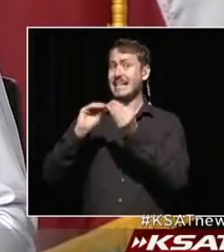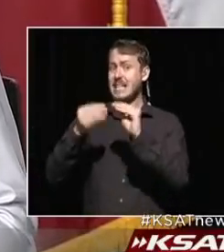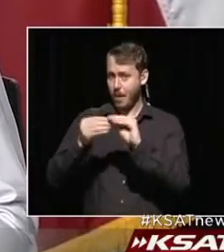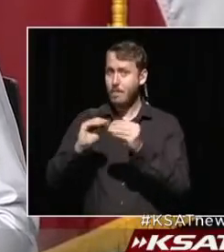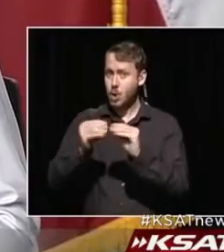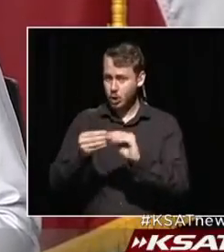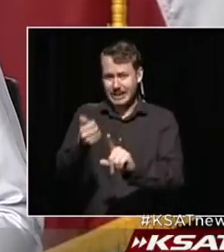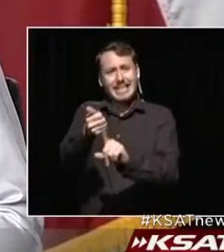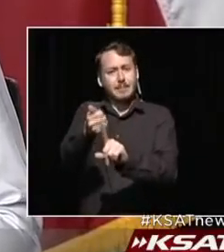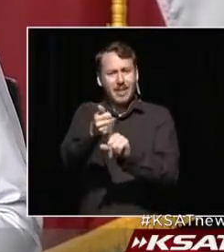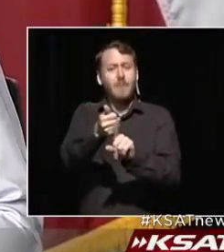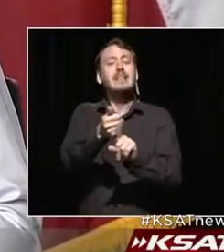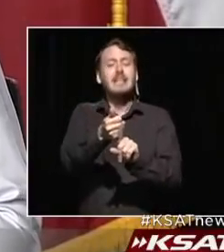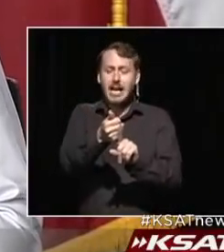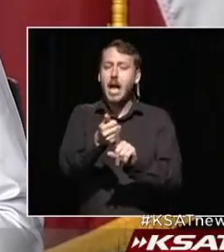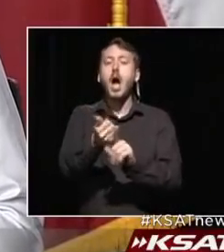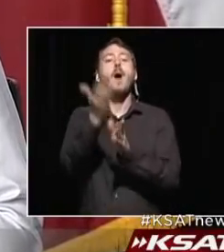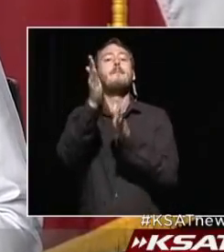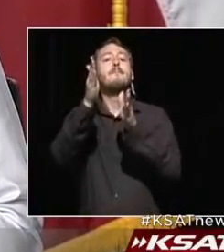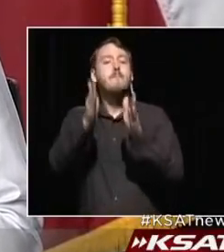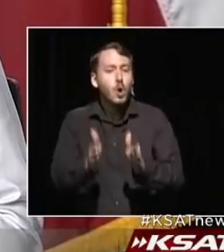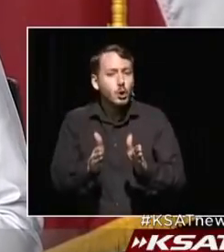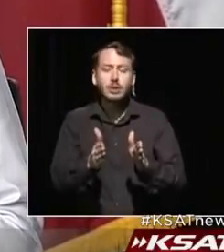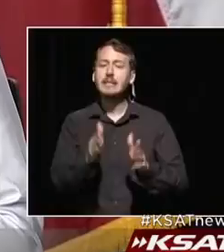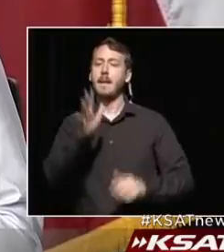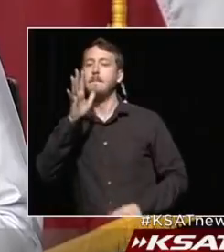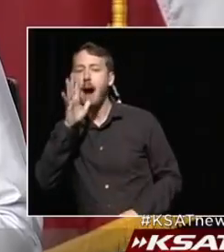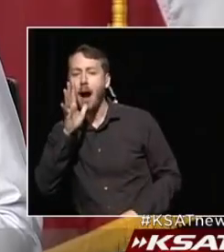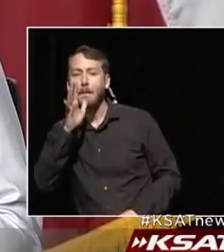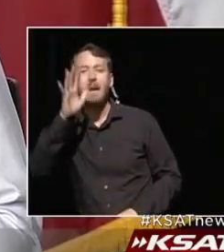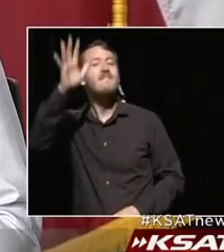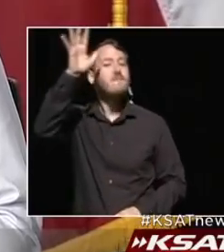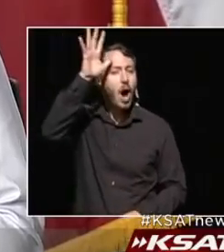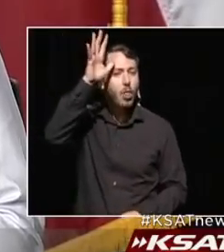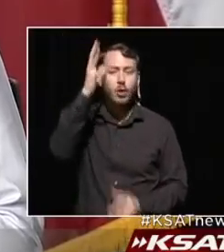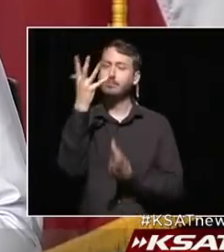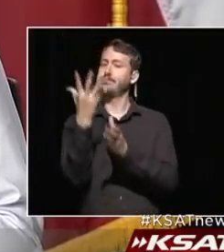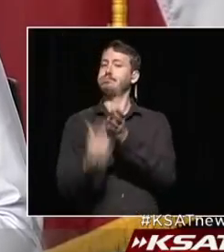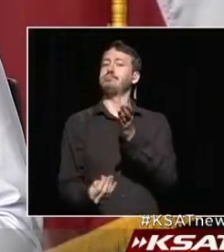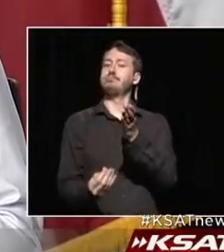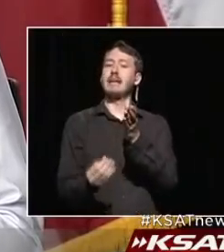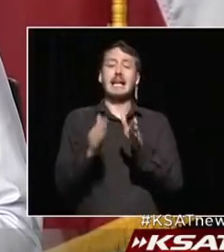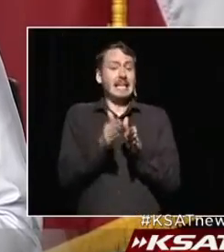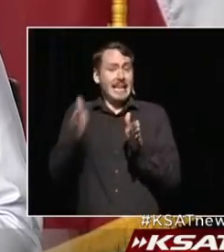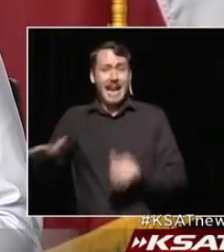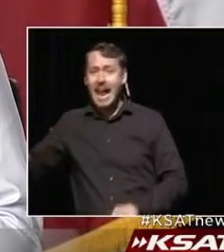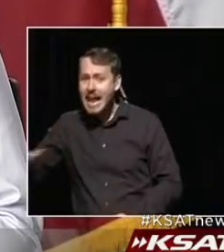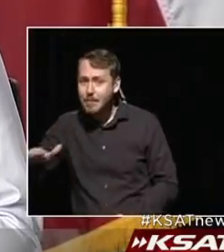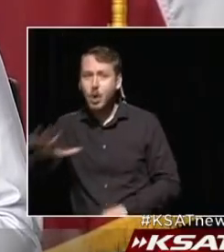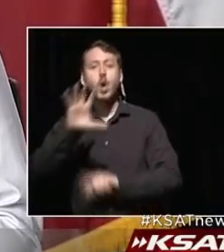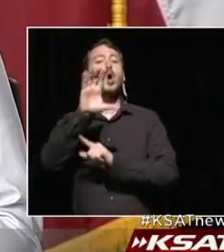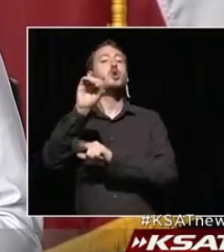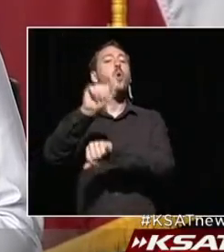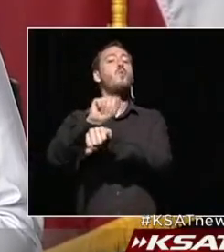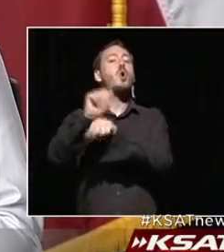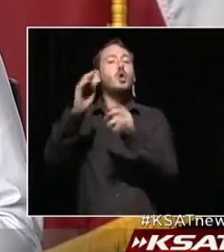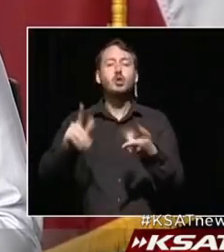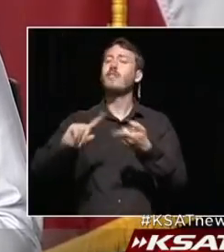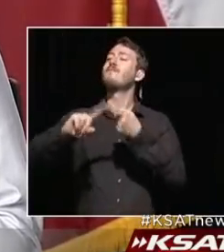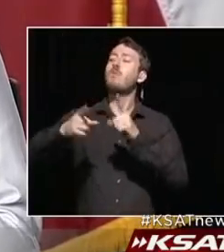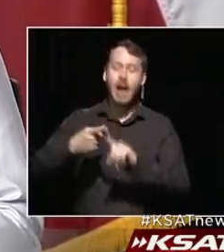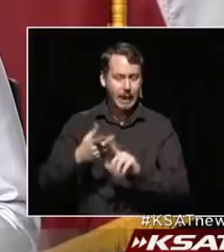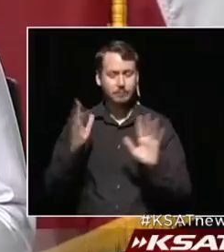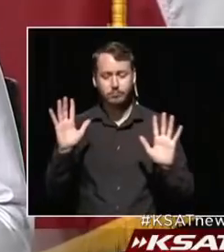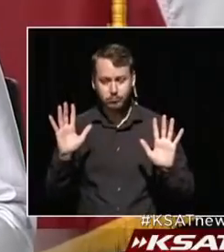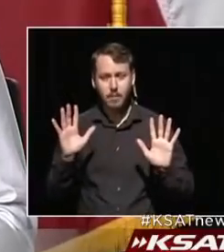loved one lost, a life well lived, mothers, fathers, daughters, uncles, neighbors, colleagues, and certainly friends.